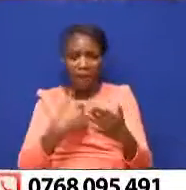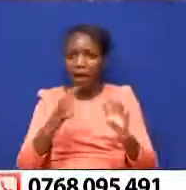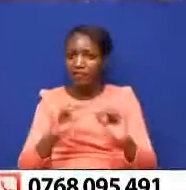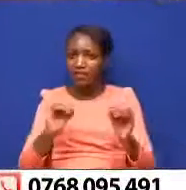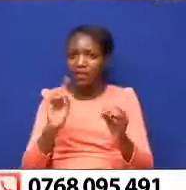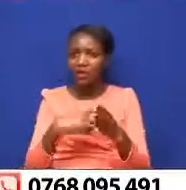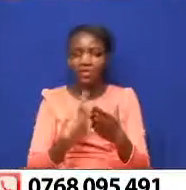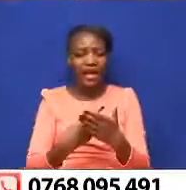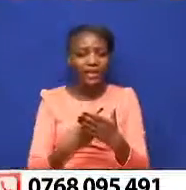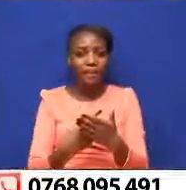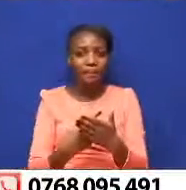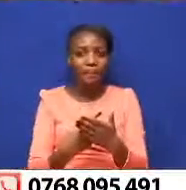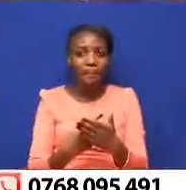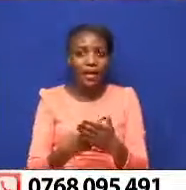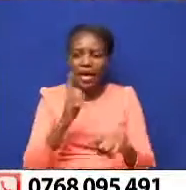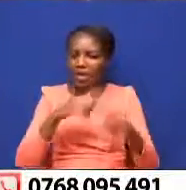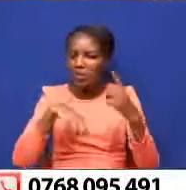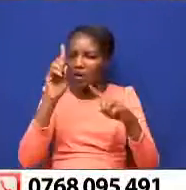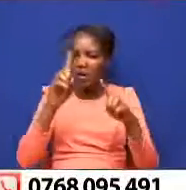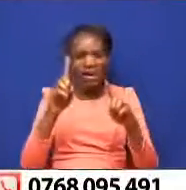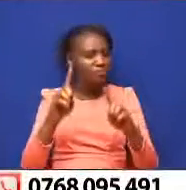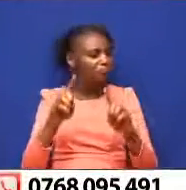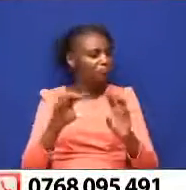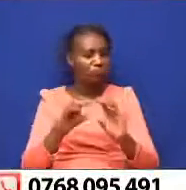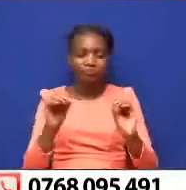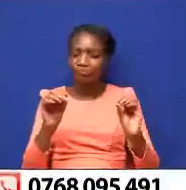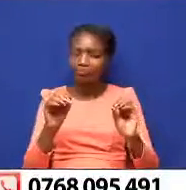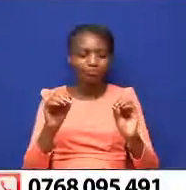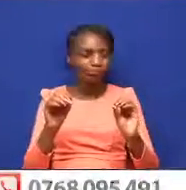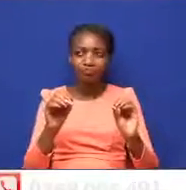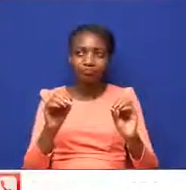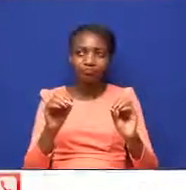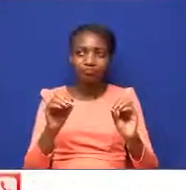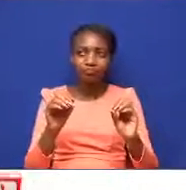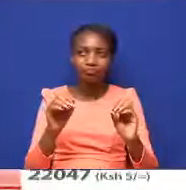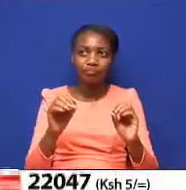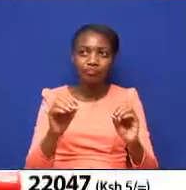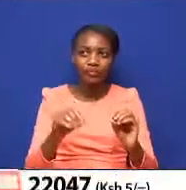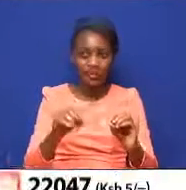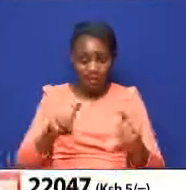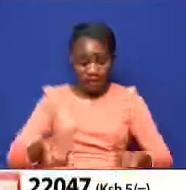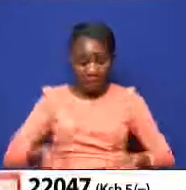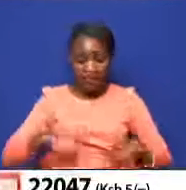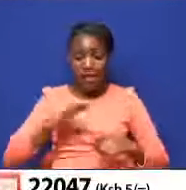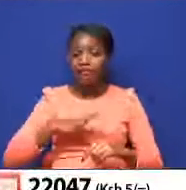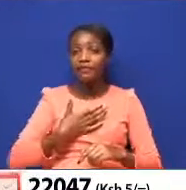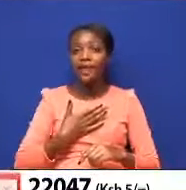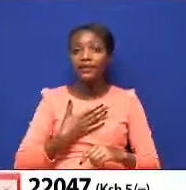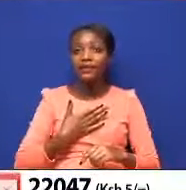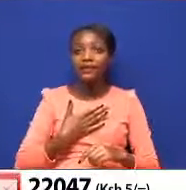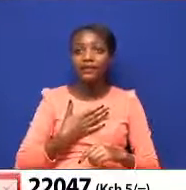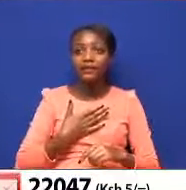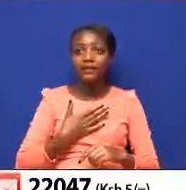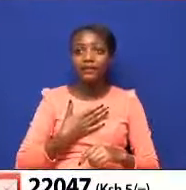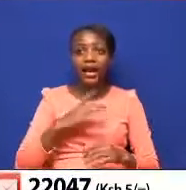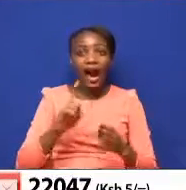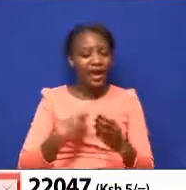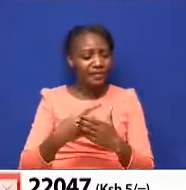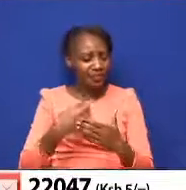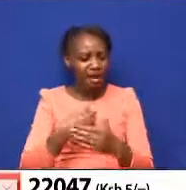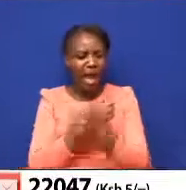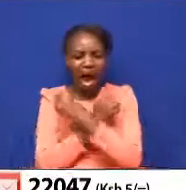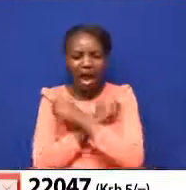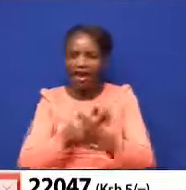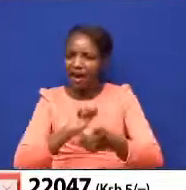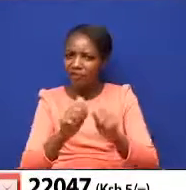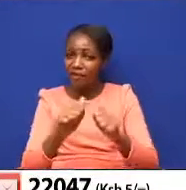little chance of winning more medals. This is what I do best. It's my life. I survive through Taekwondo. I'm